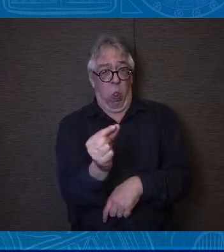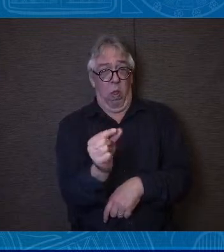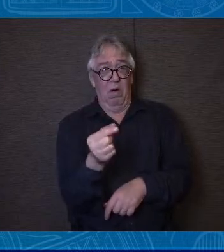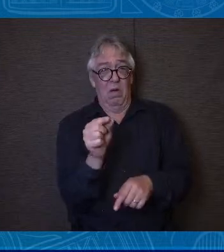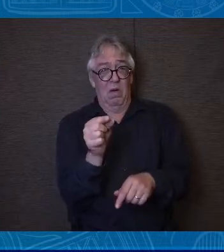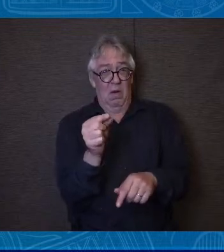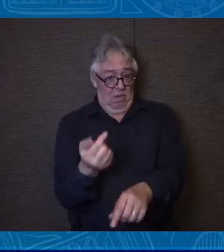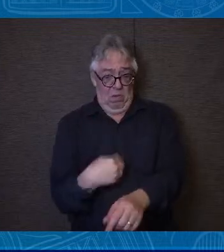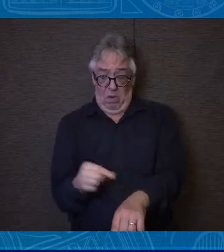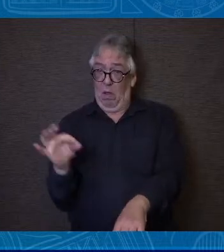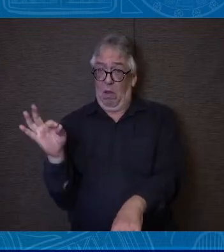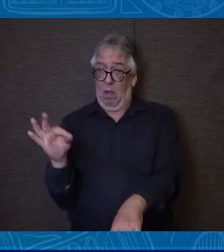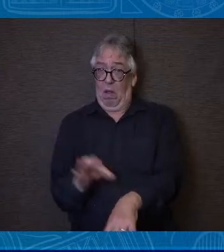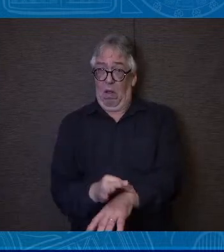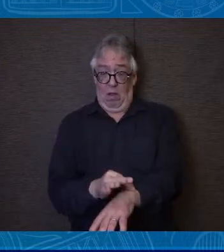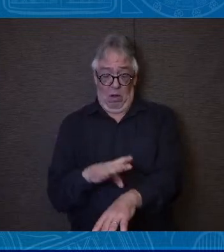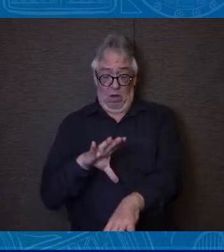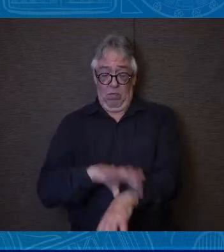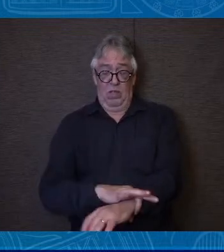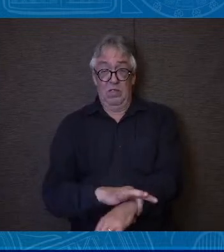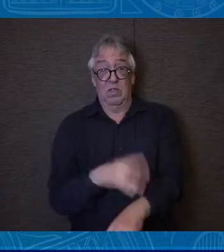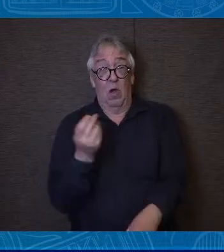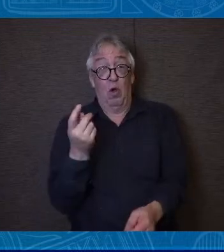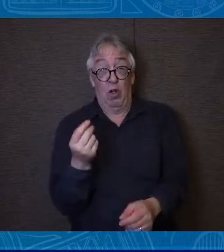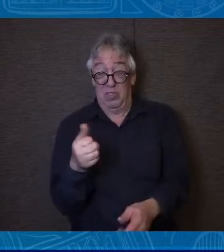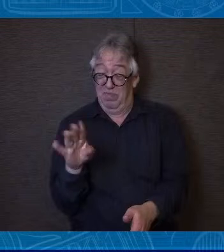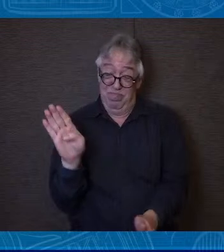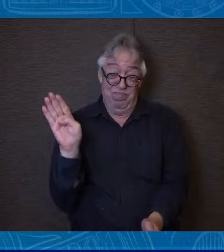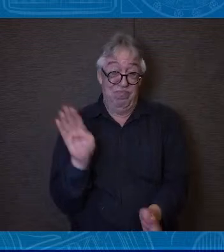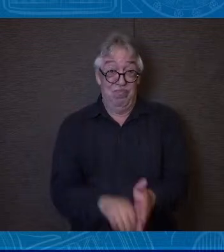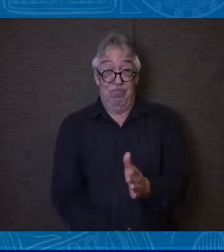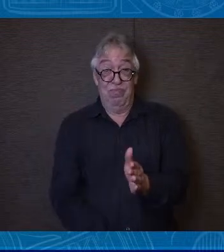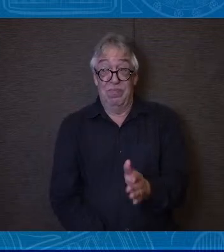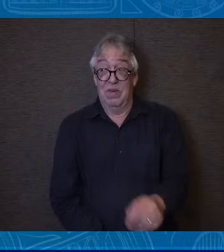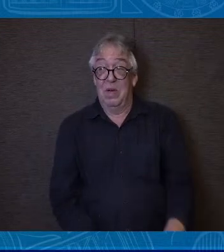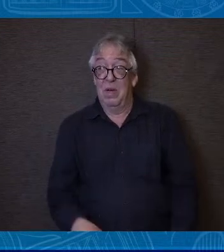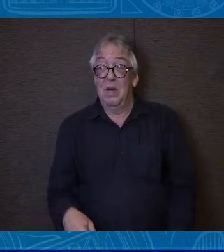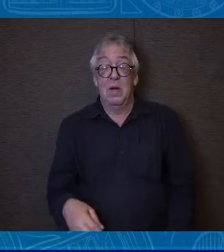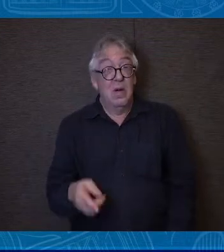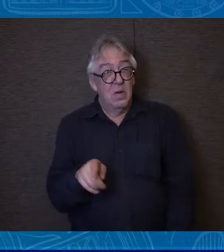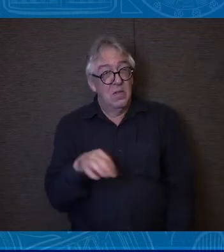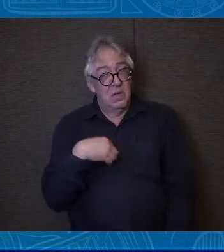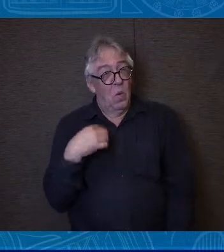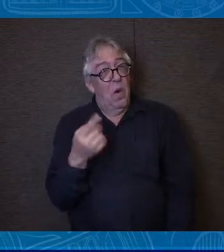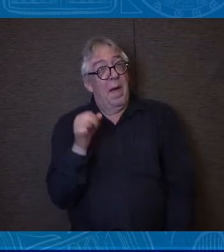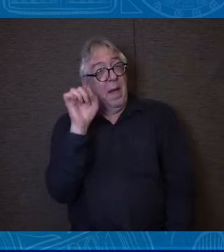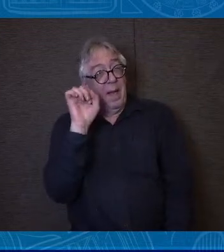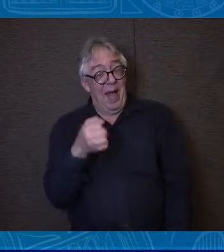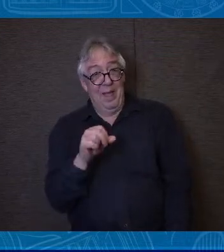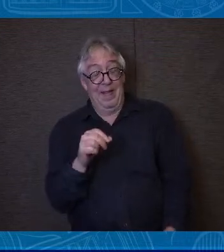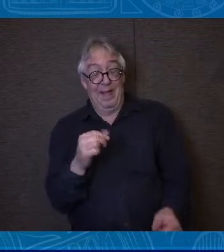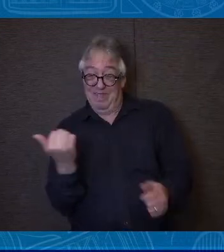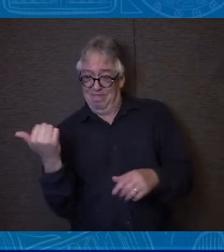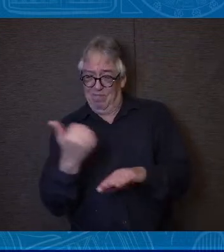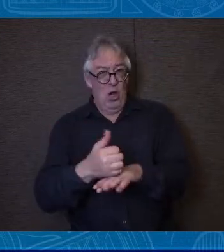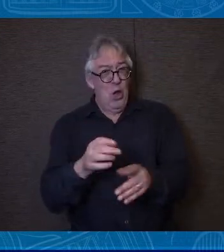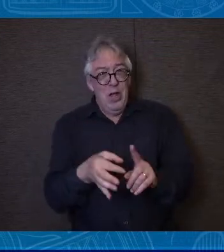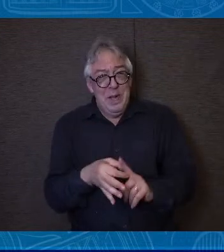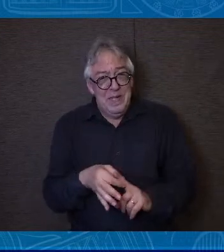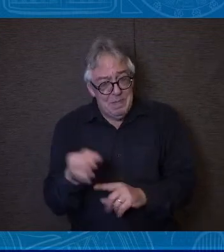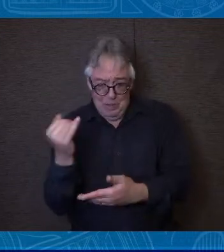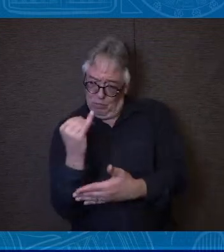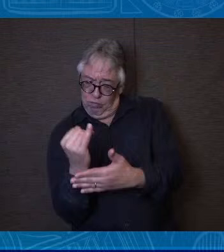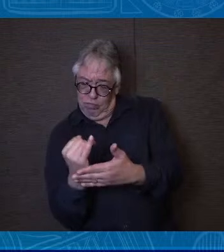of things for nothing. And so the idea is really to be able to develop very specific object depending